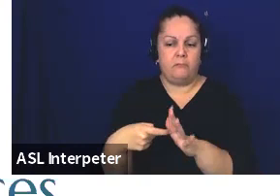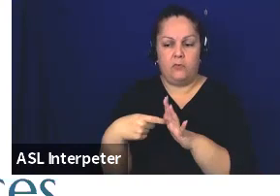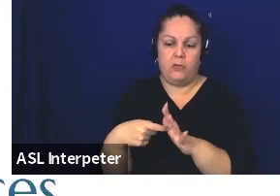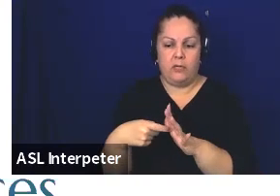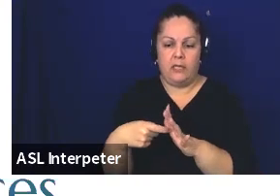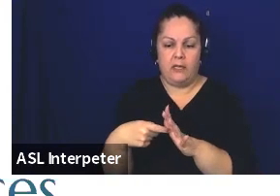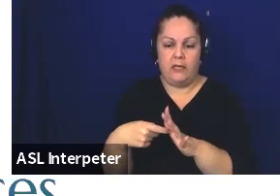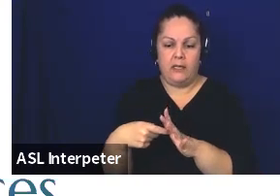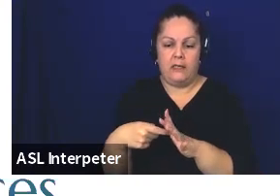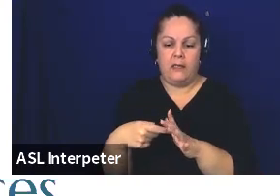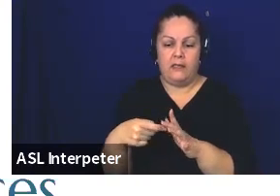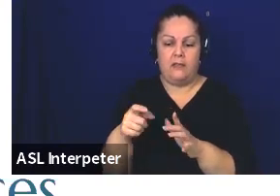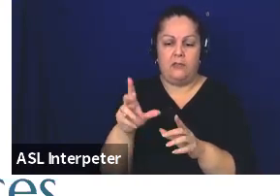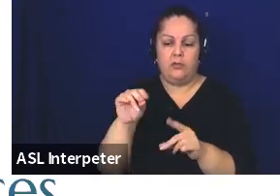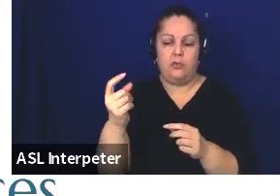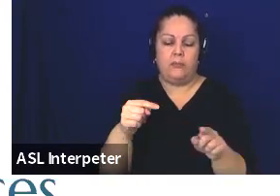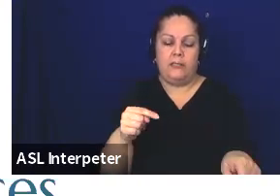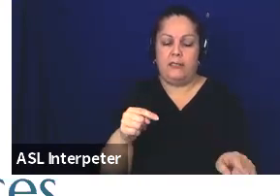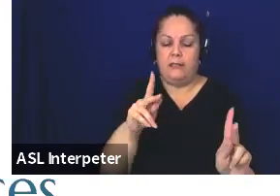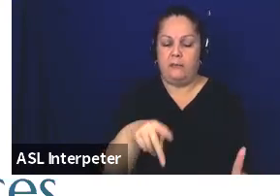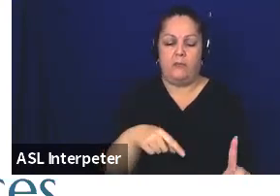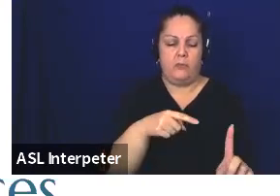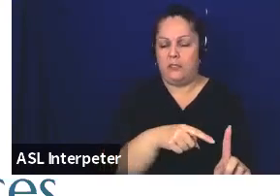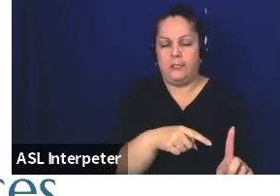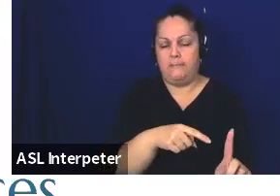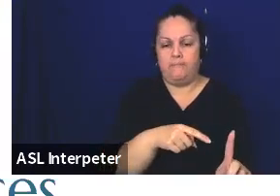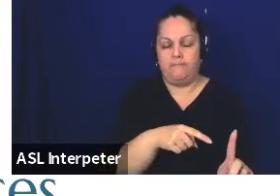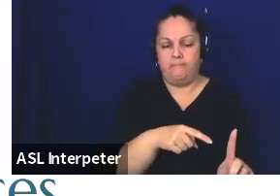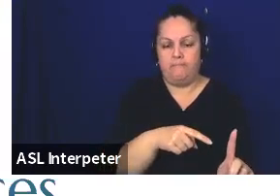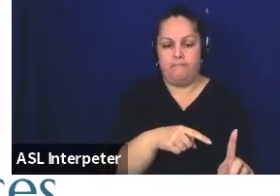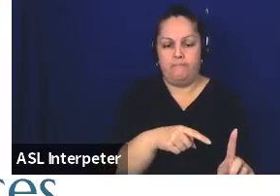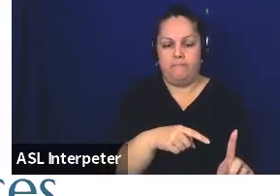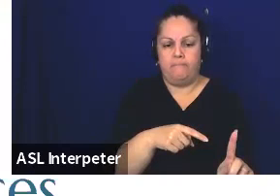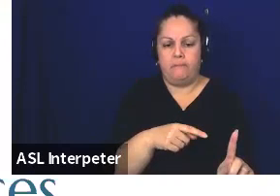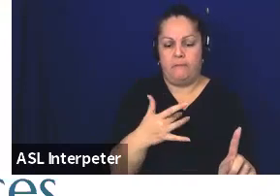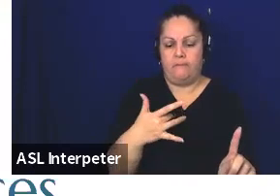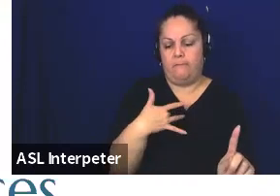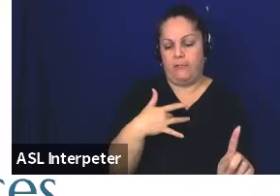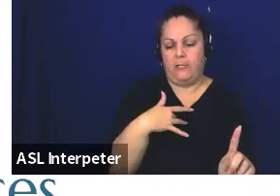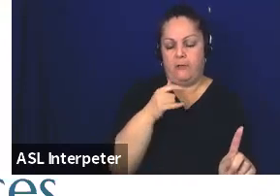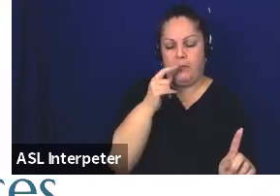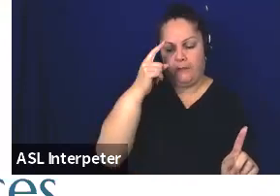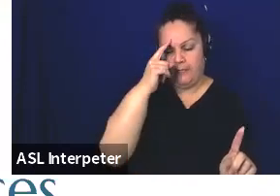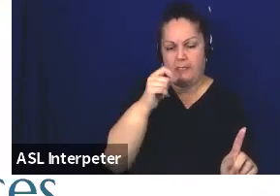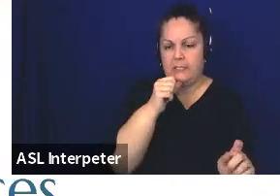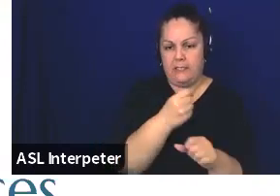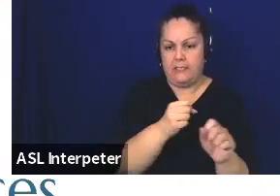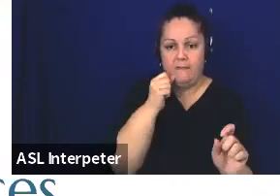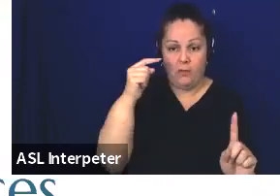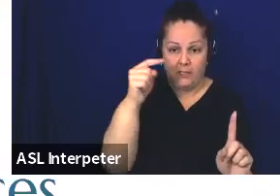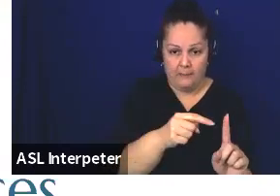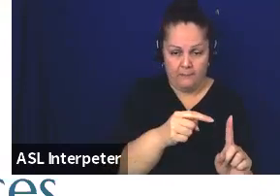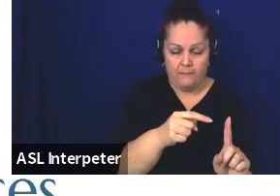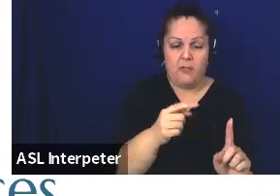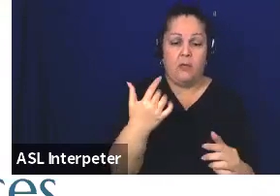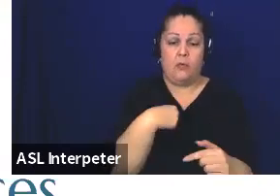the survivor or the individual with lived experience seems or deems as unsafe for them. So we want to always